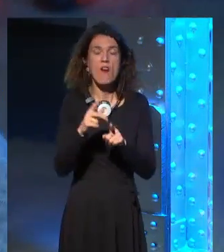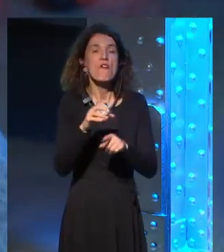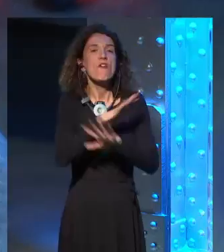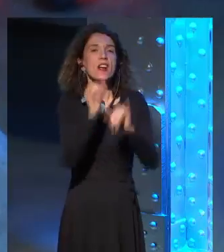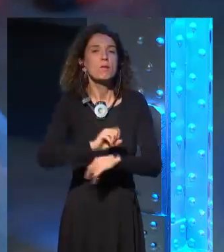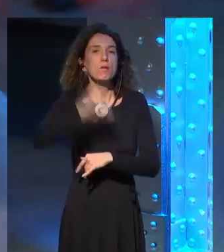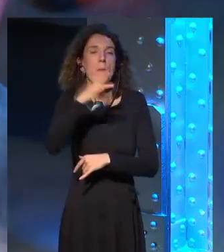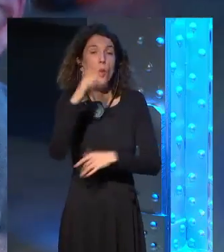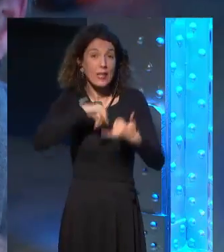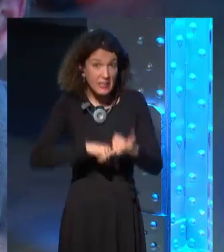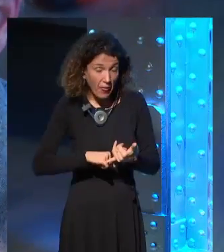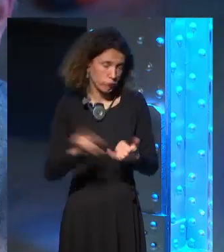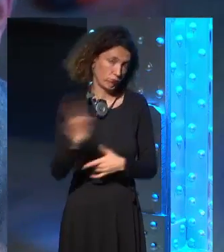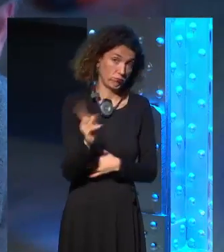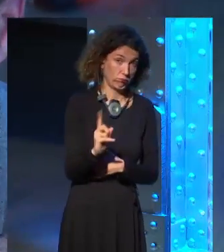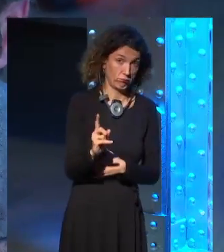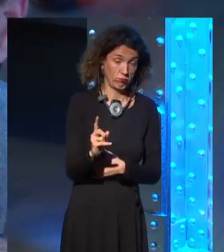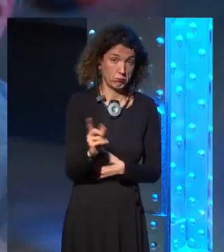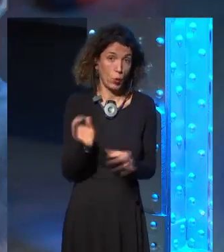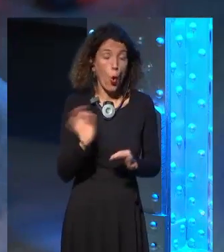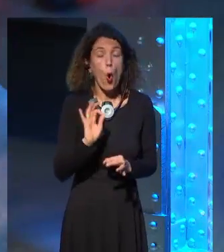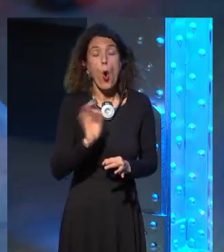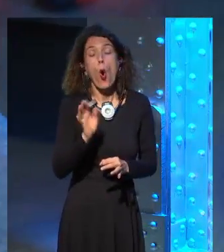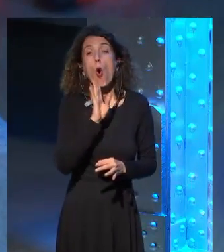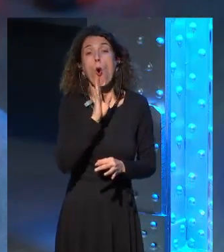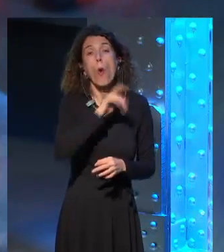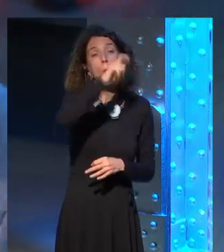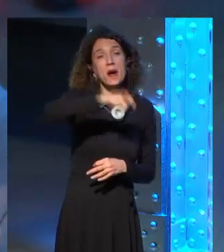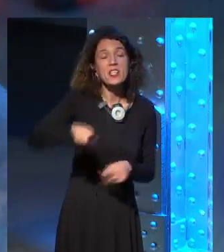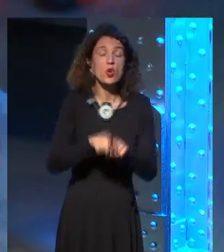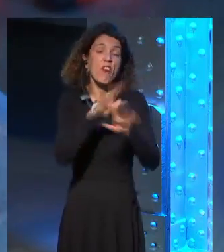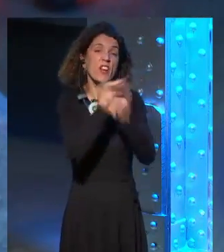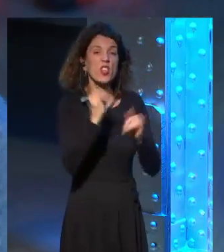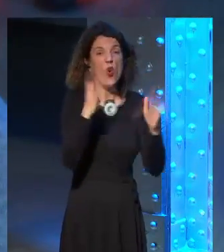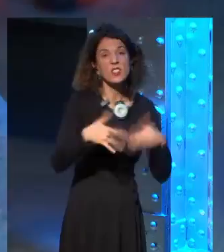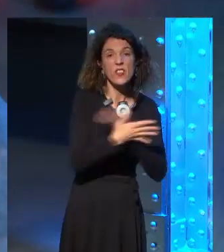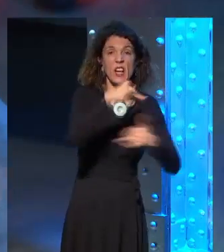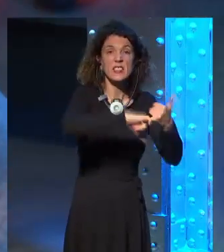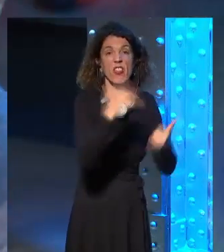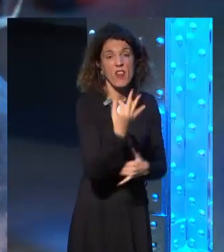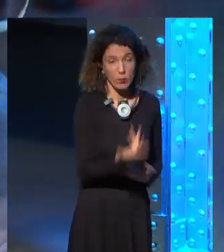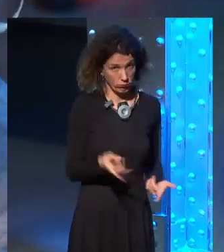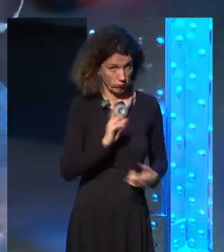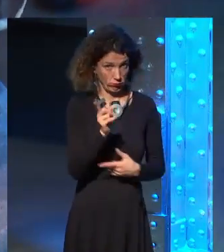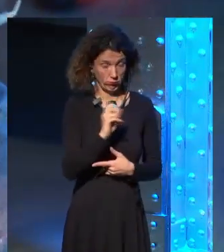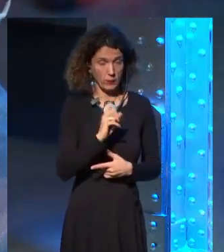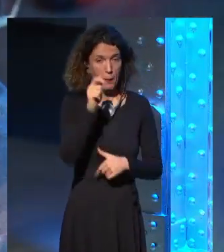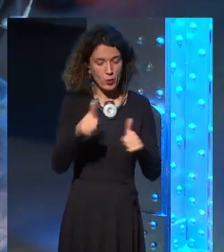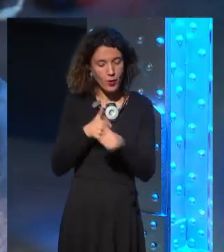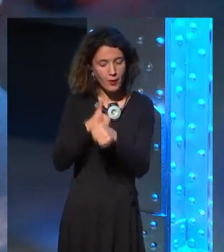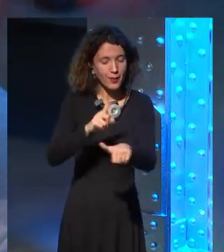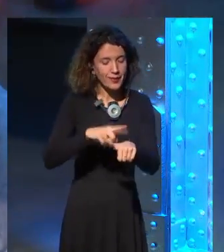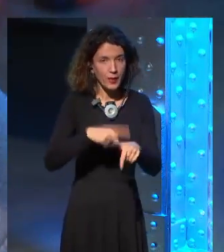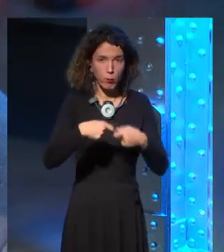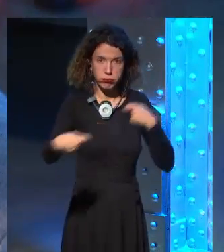that people who are happy have a bigger likelihood of getting married? But you can do that when you follow people over time. And they've done that in the